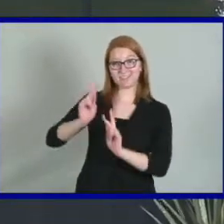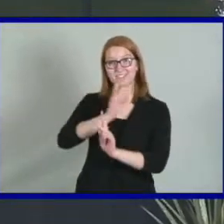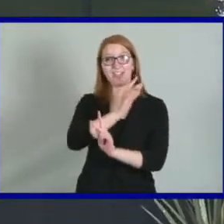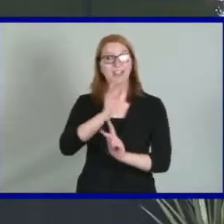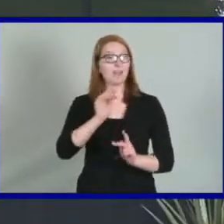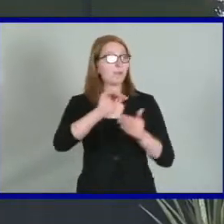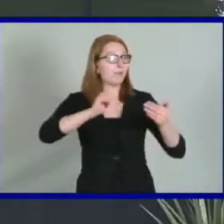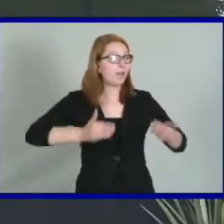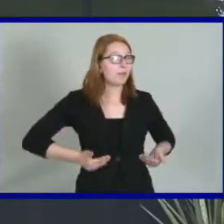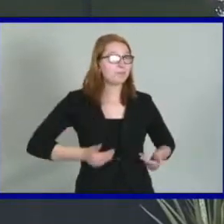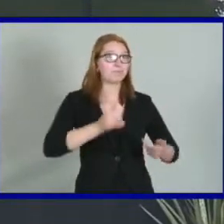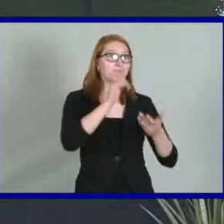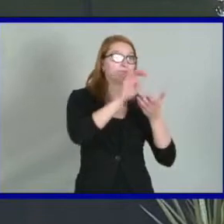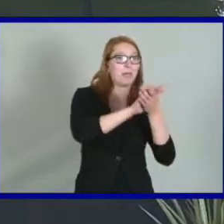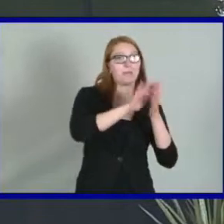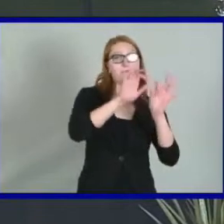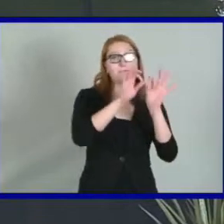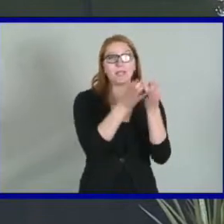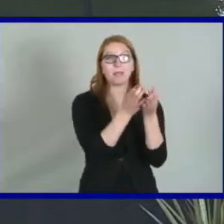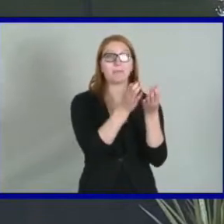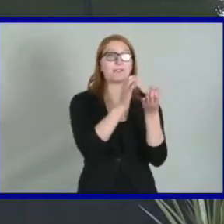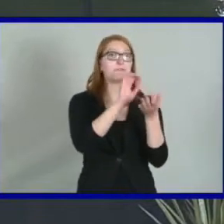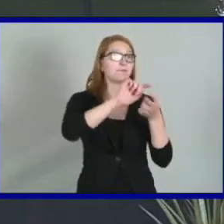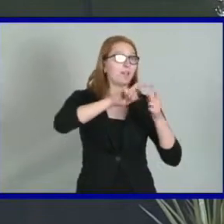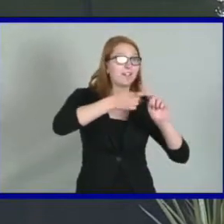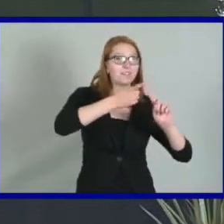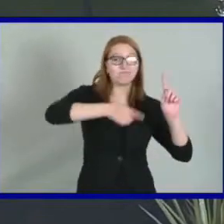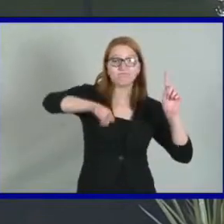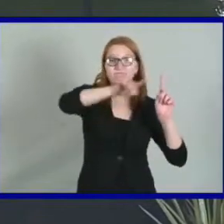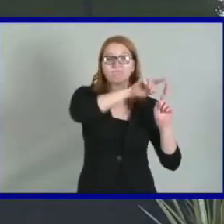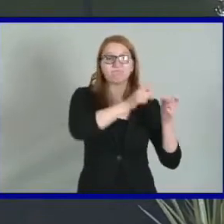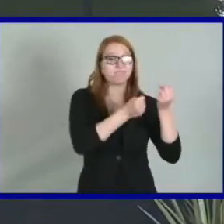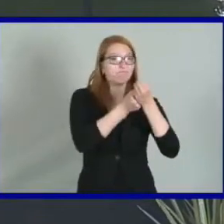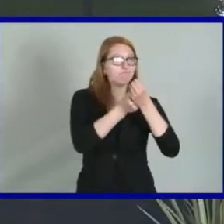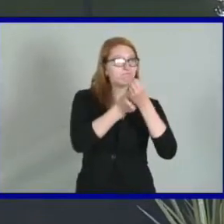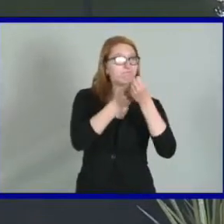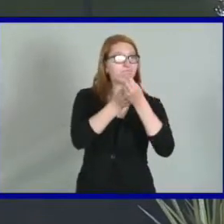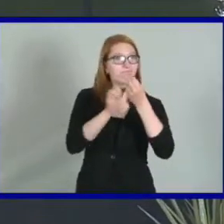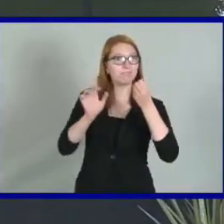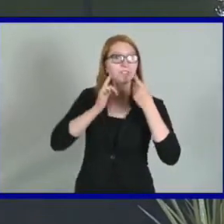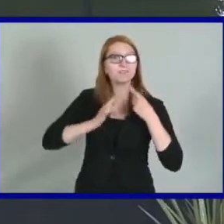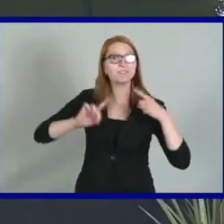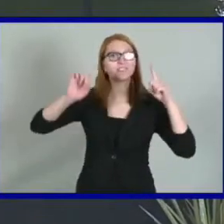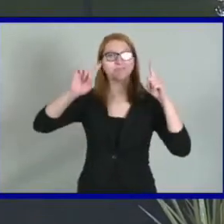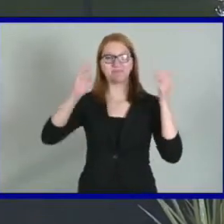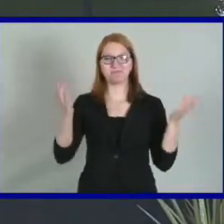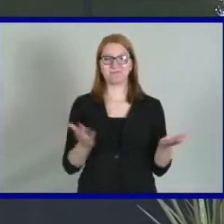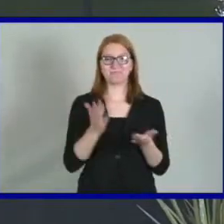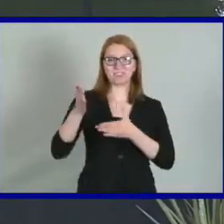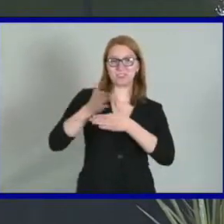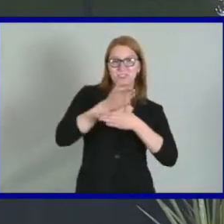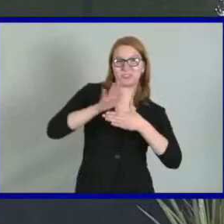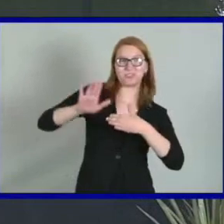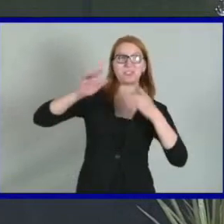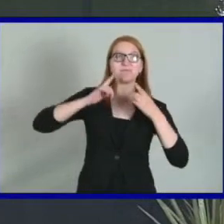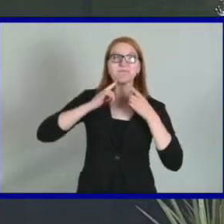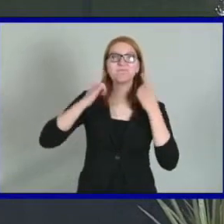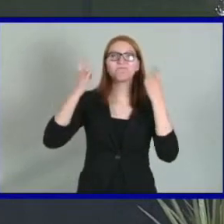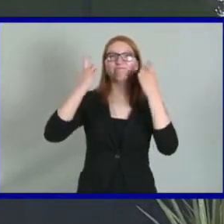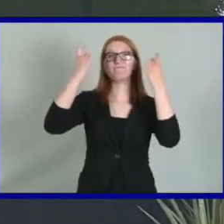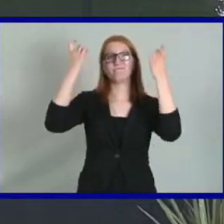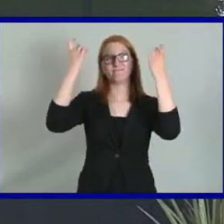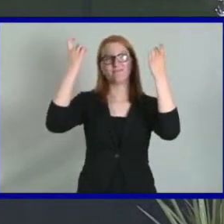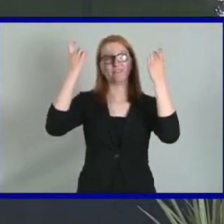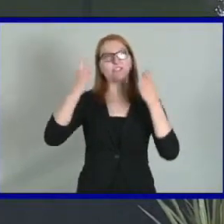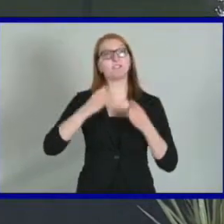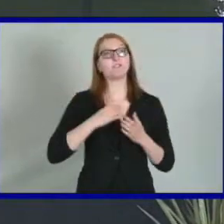and relatives and friends who have supported you and your achievement and are here this evening to share in this celebration. I'd like